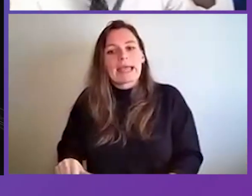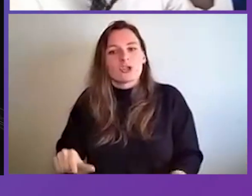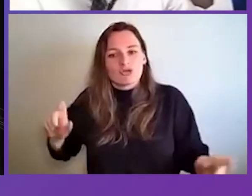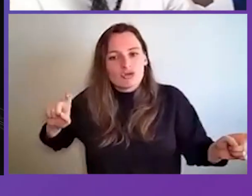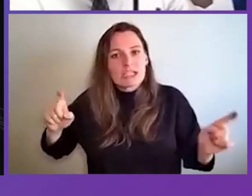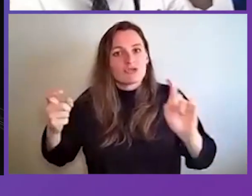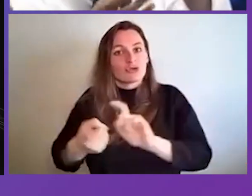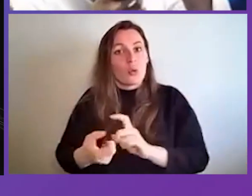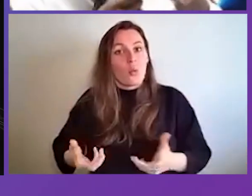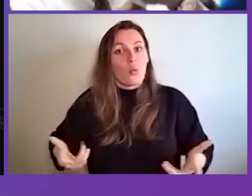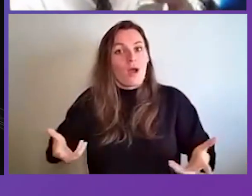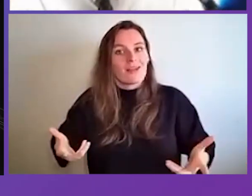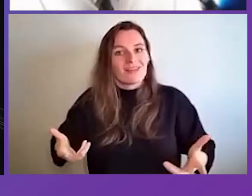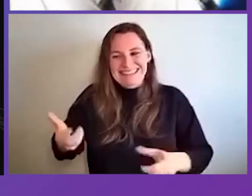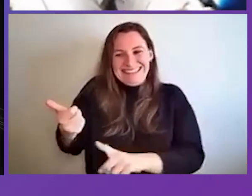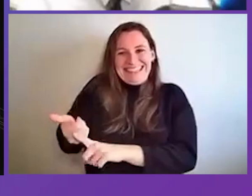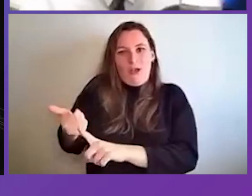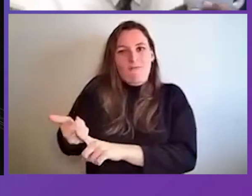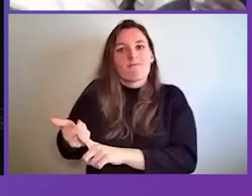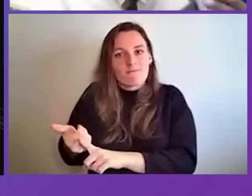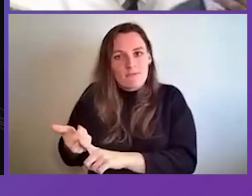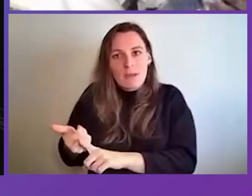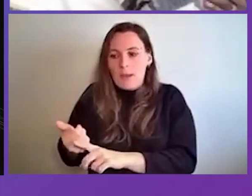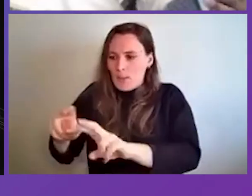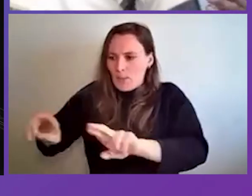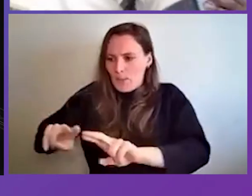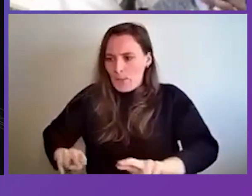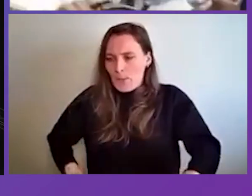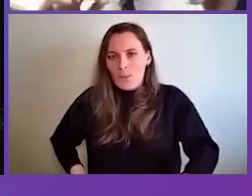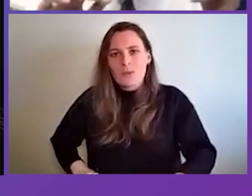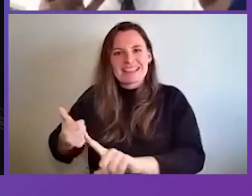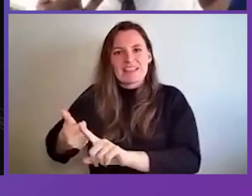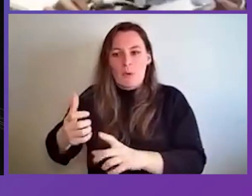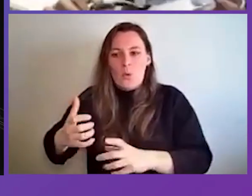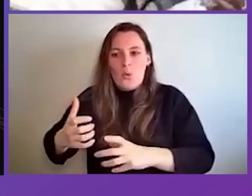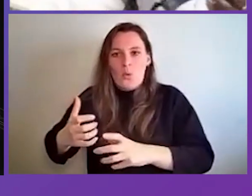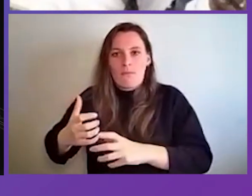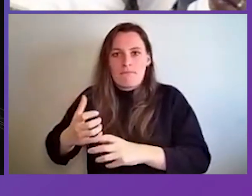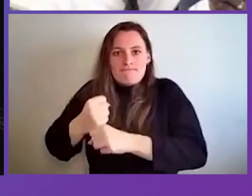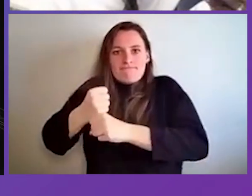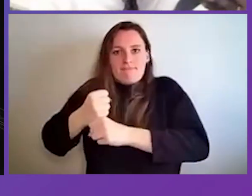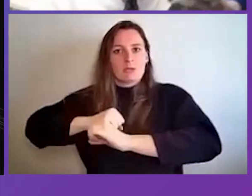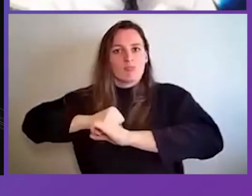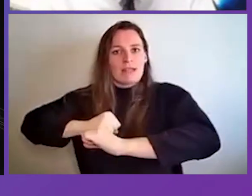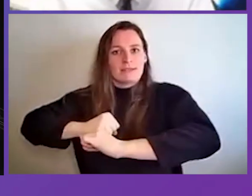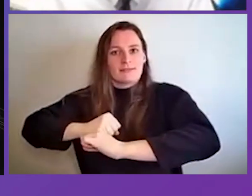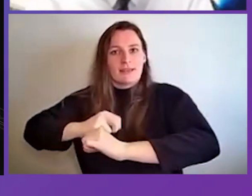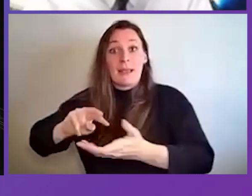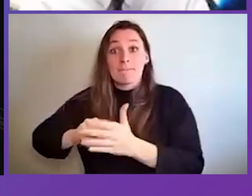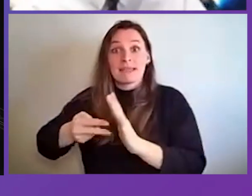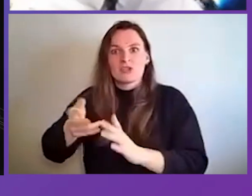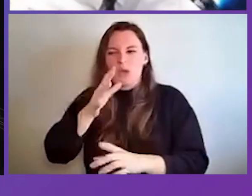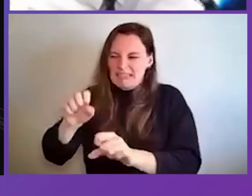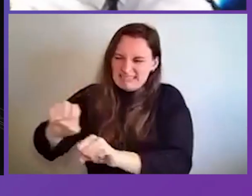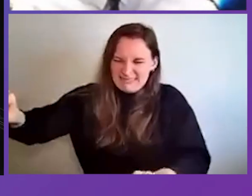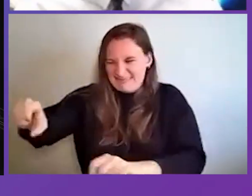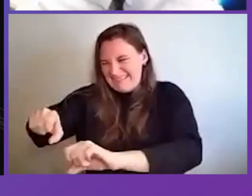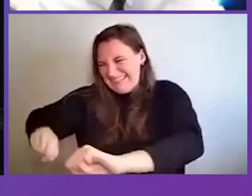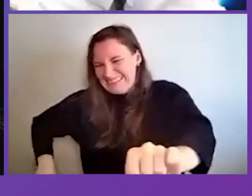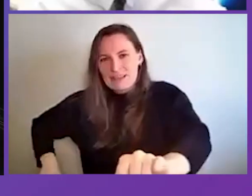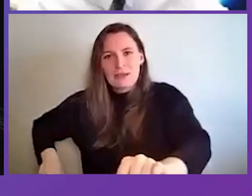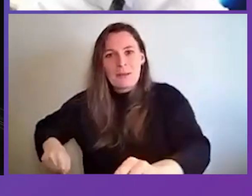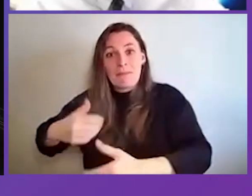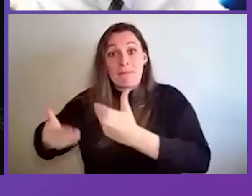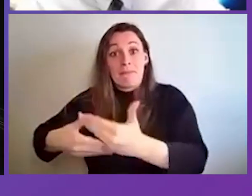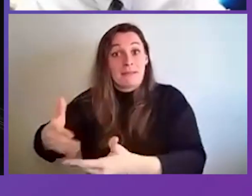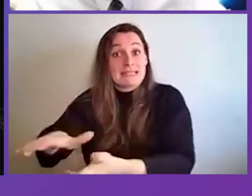device, so that there's never any chance of over tightening a strap on a device that could cause